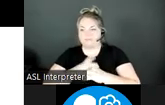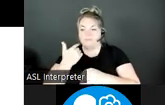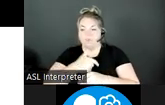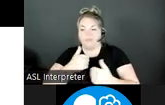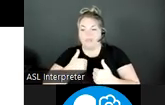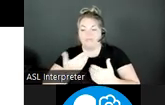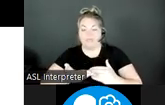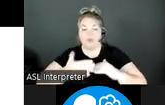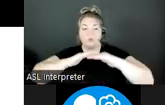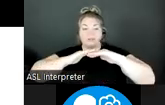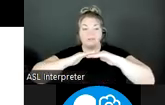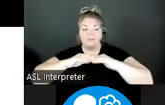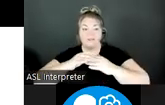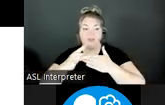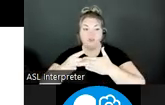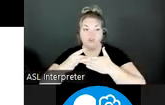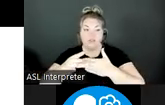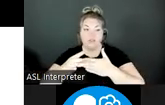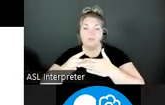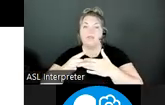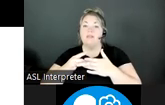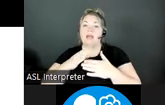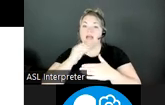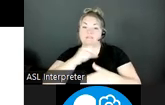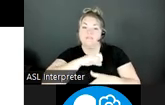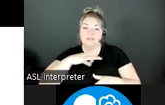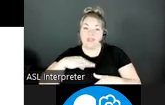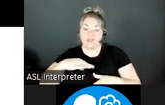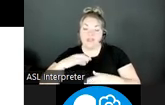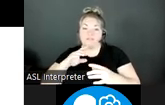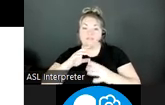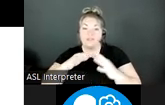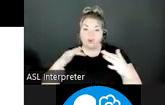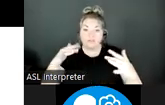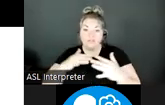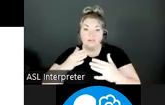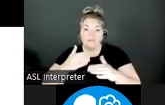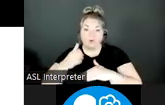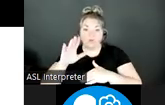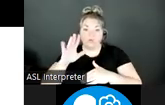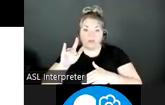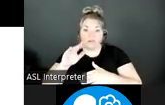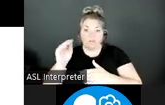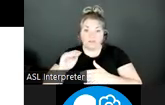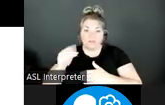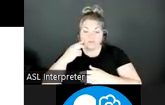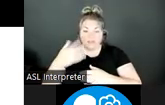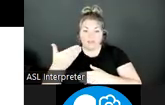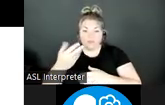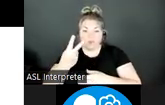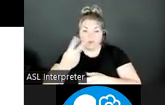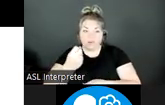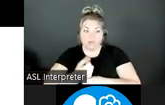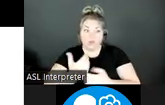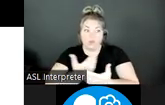increased leadership and staff diversity by 25% over the next 2 years. Being a new administration, we